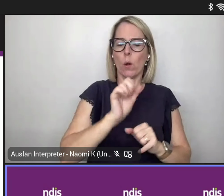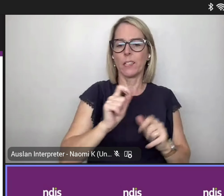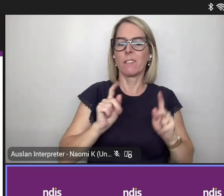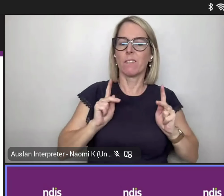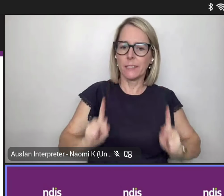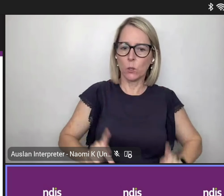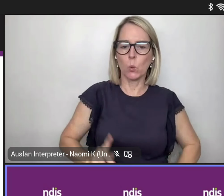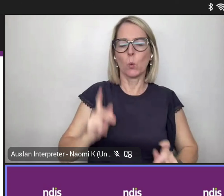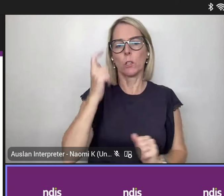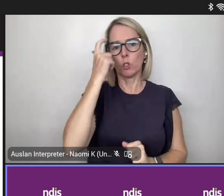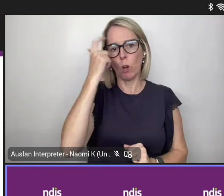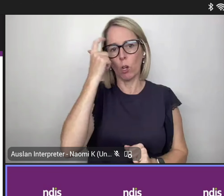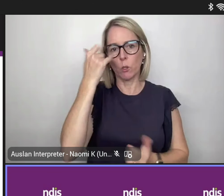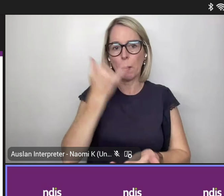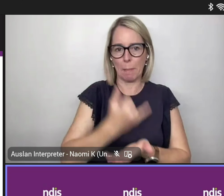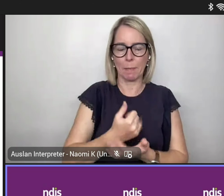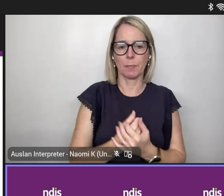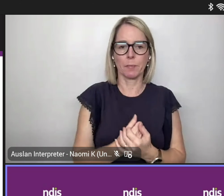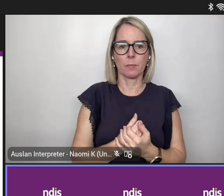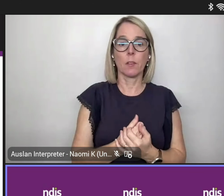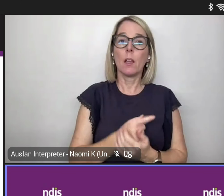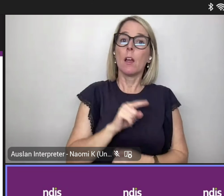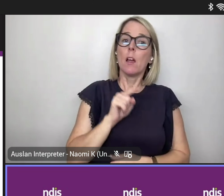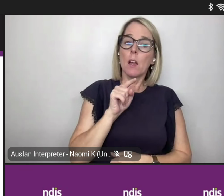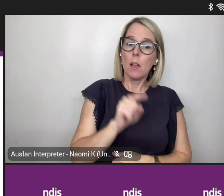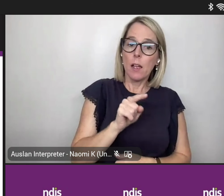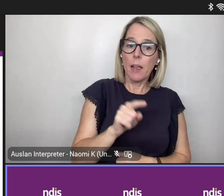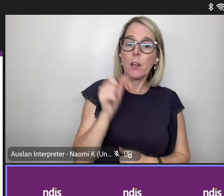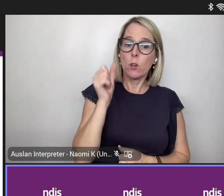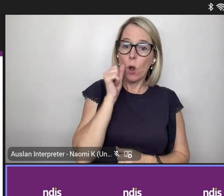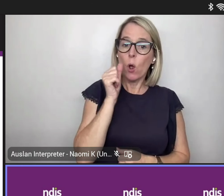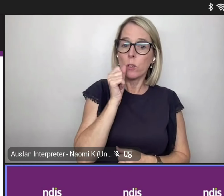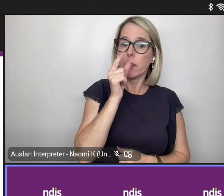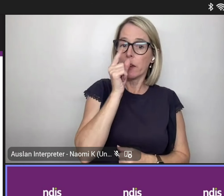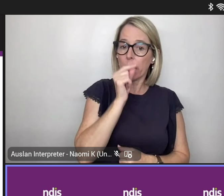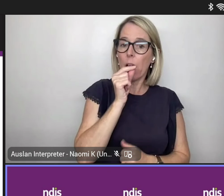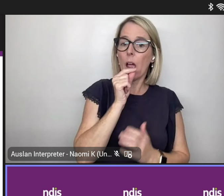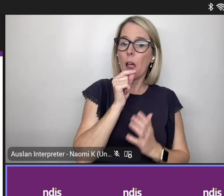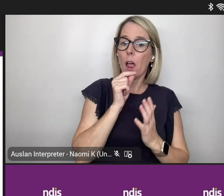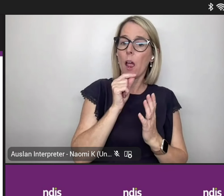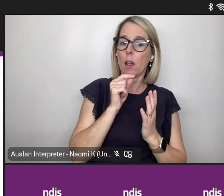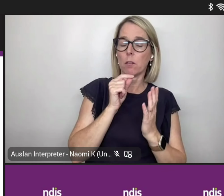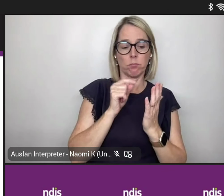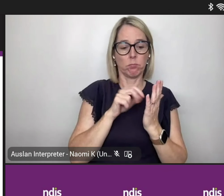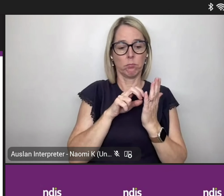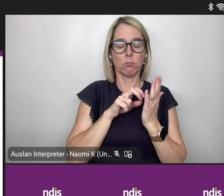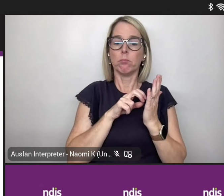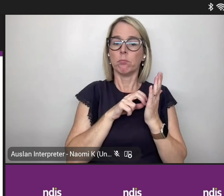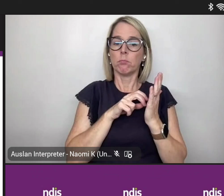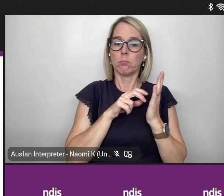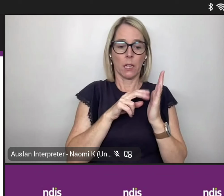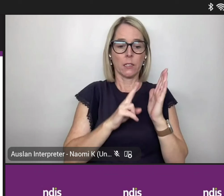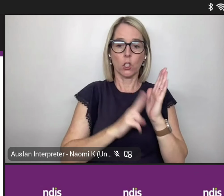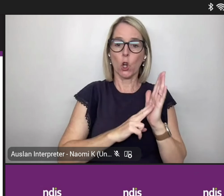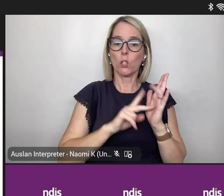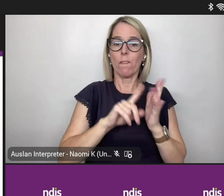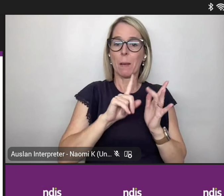Oscar understands that he can apply to vary his notice of impairments if it is no longer correct.